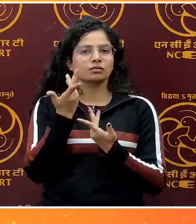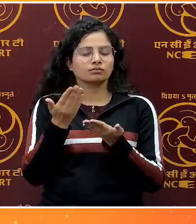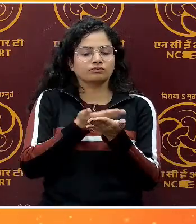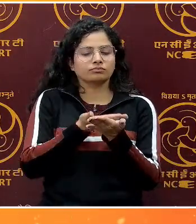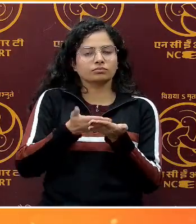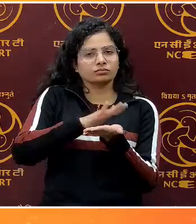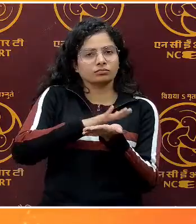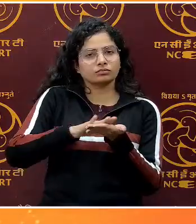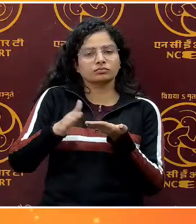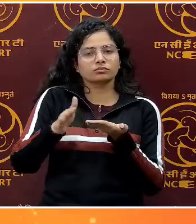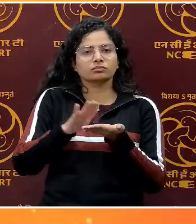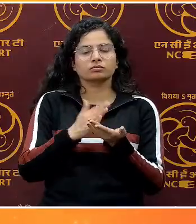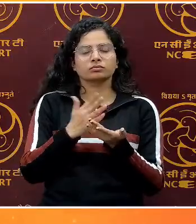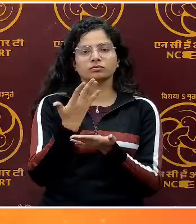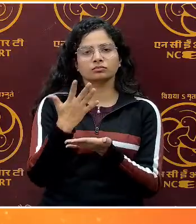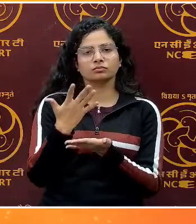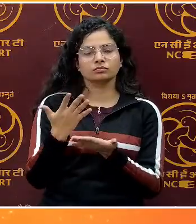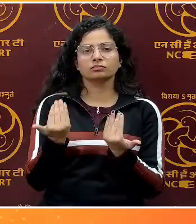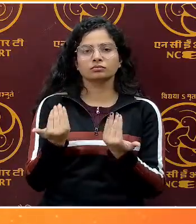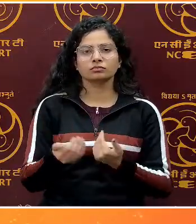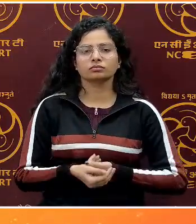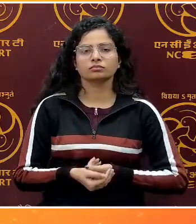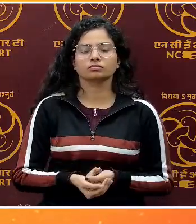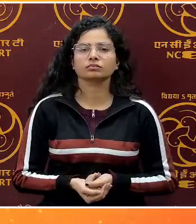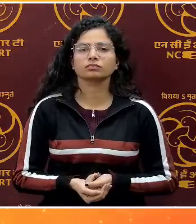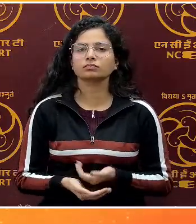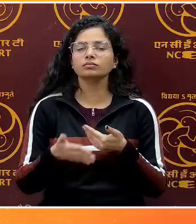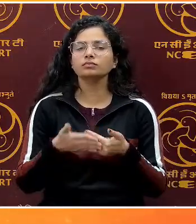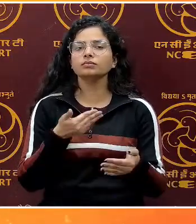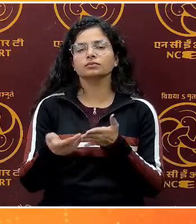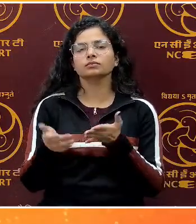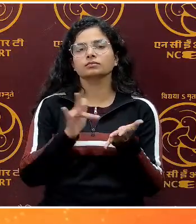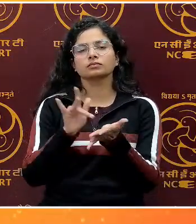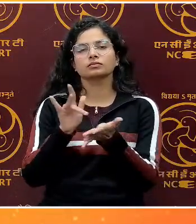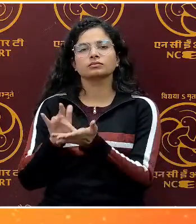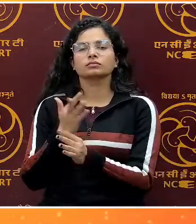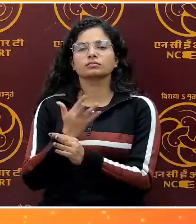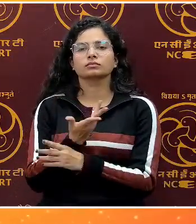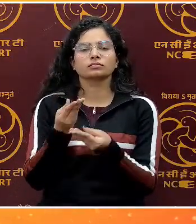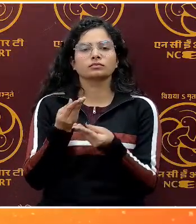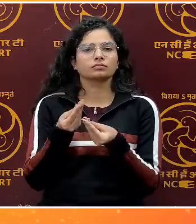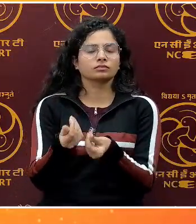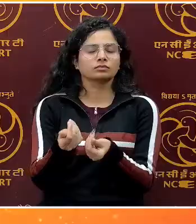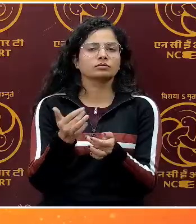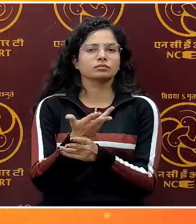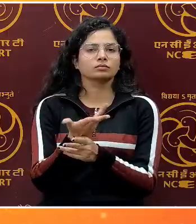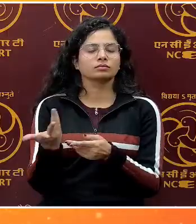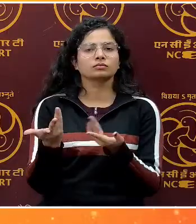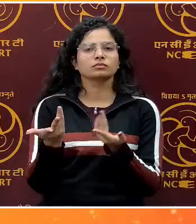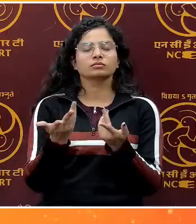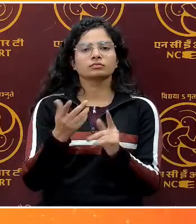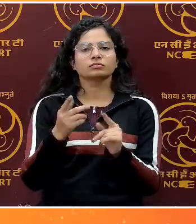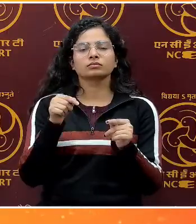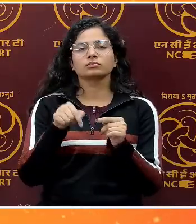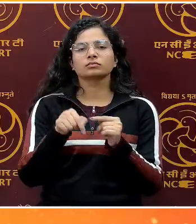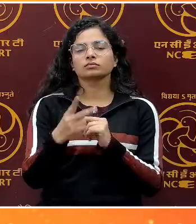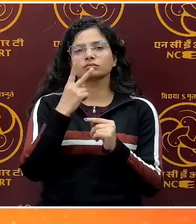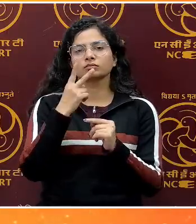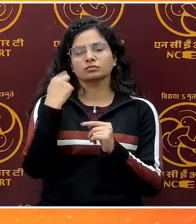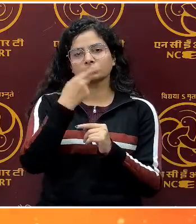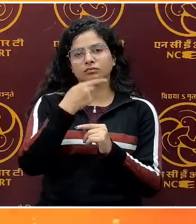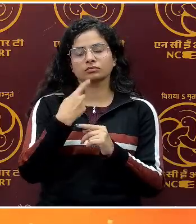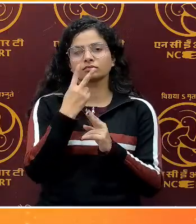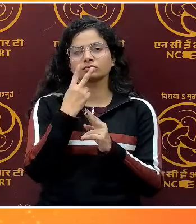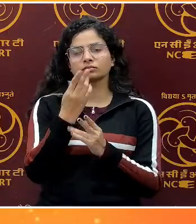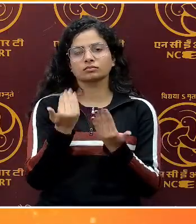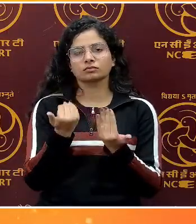it is Lustrous shiny. also, yeah. Right? So wherever the surface is smooth and it is shiny, we are able to see ourselves